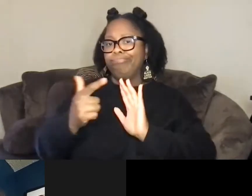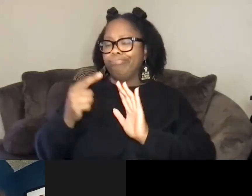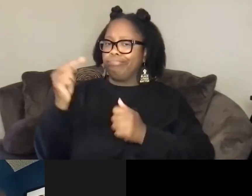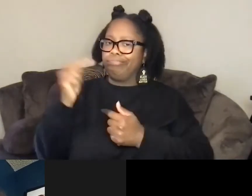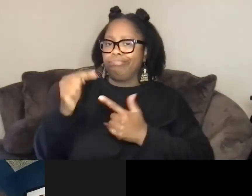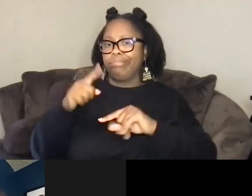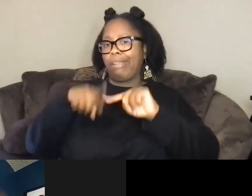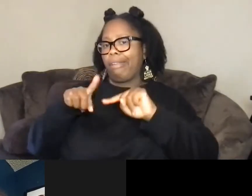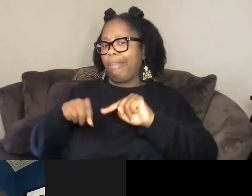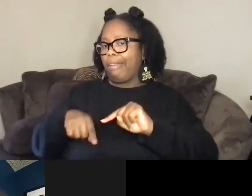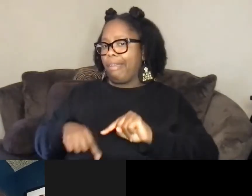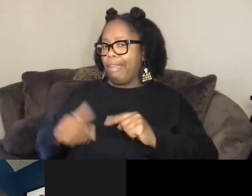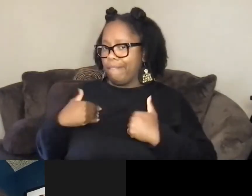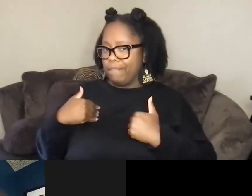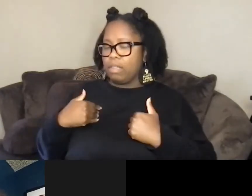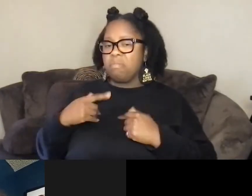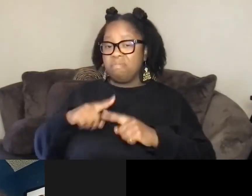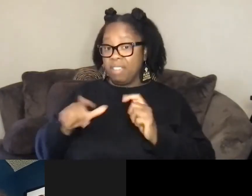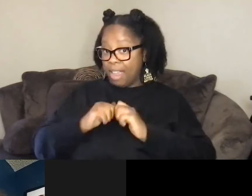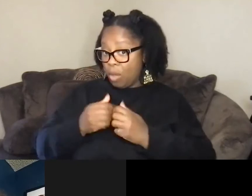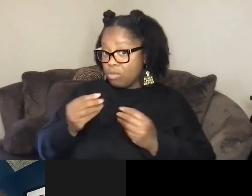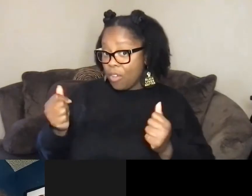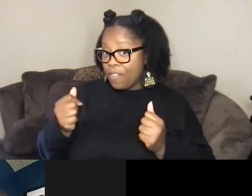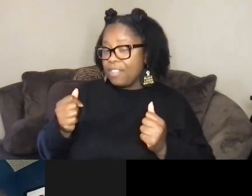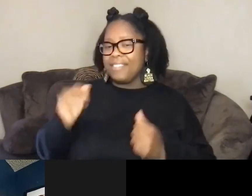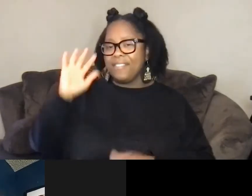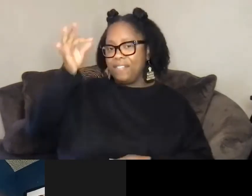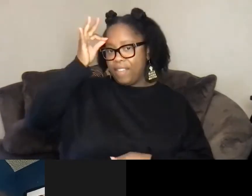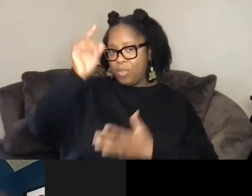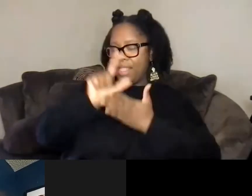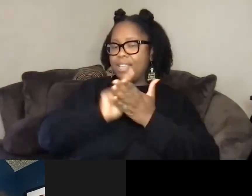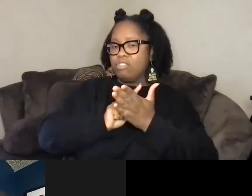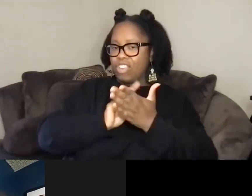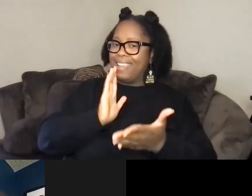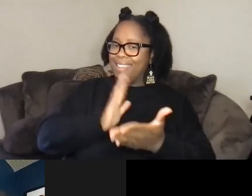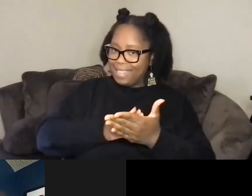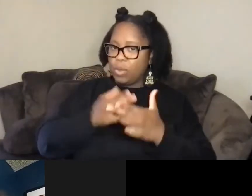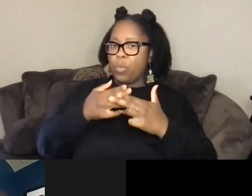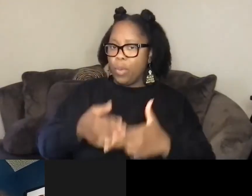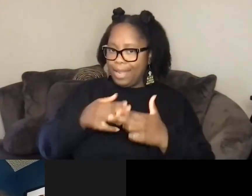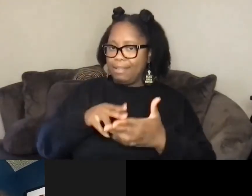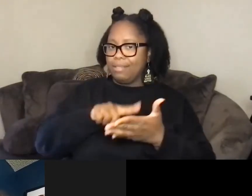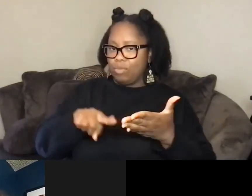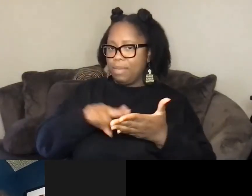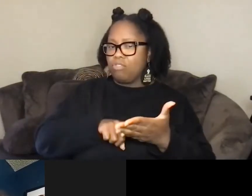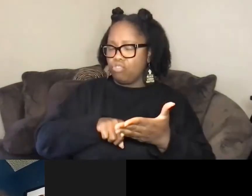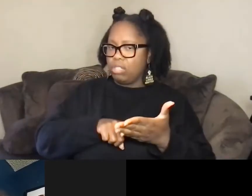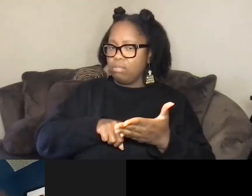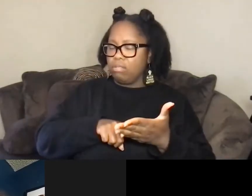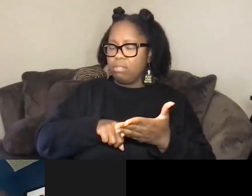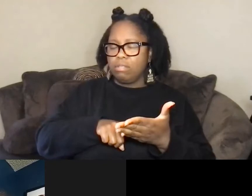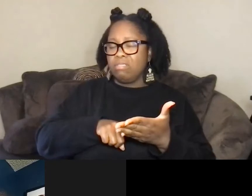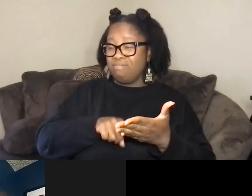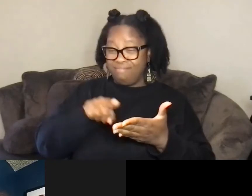all of this is solved if there's federal legislation prohibiting weight discrimination. And these are such important